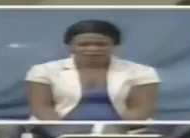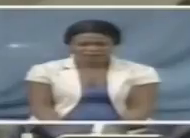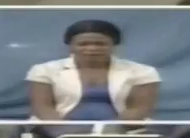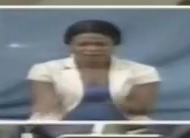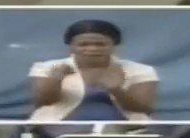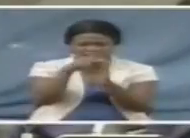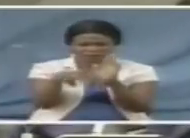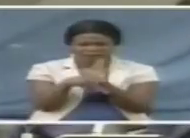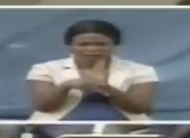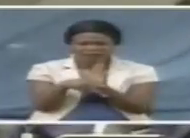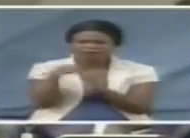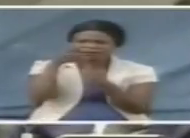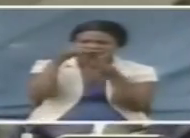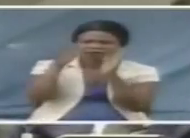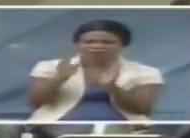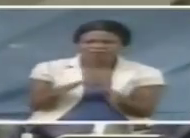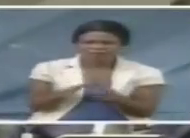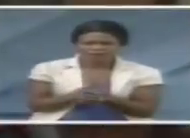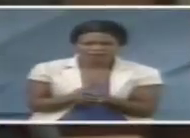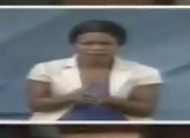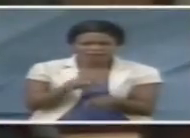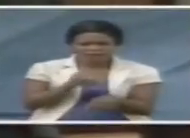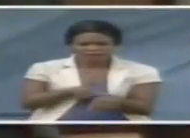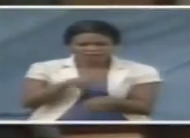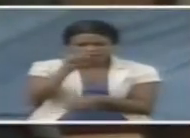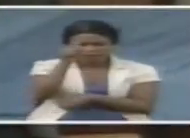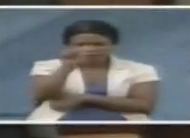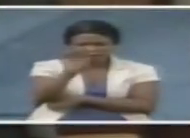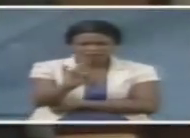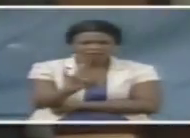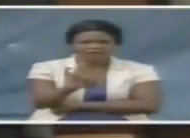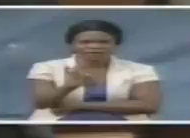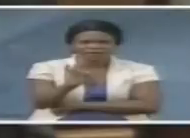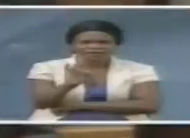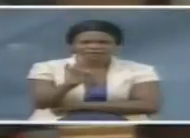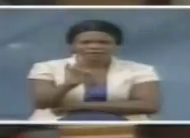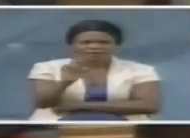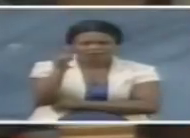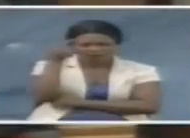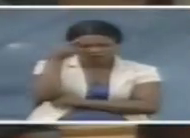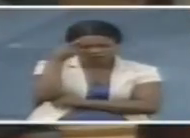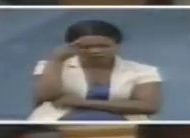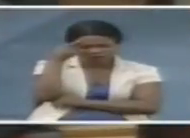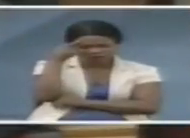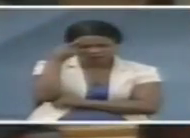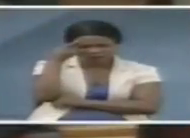systems. Fiscal policy. Mr. Speaker, during 2017,